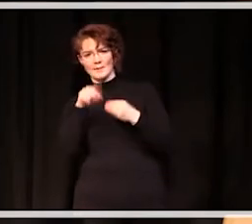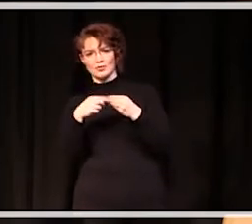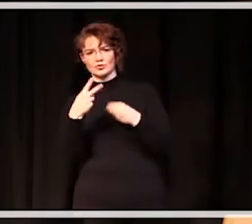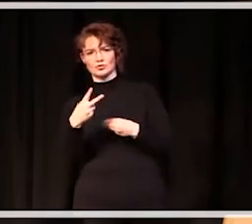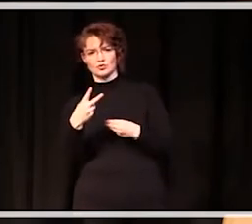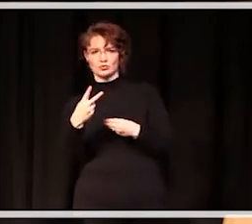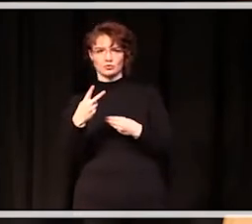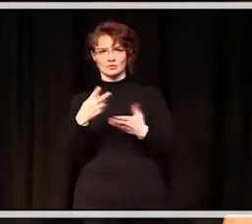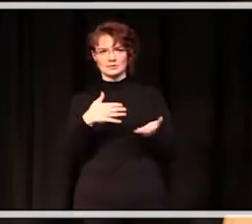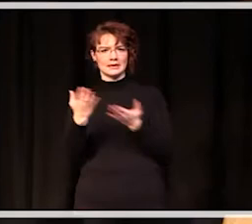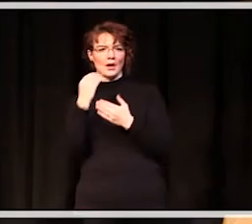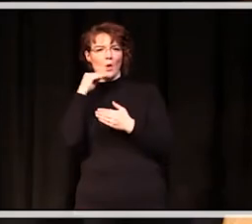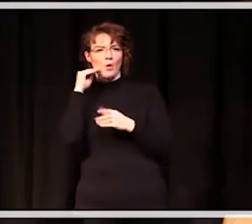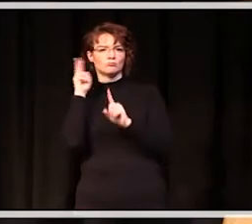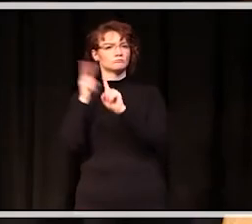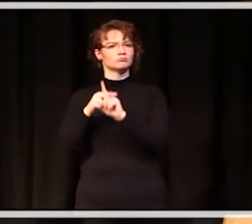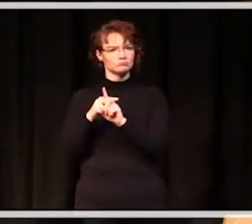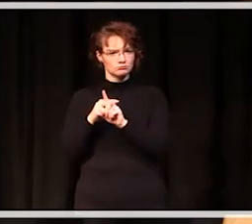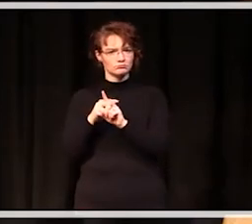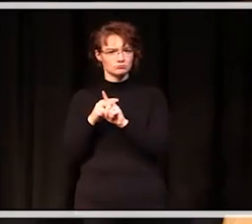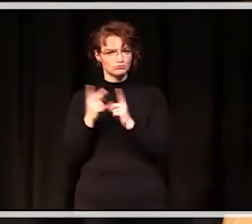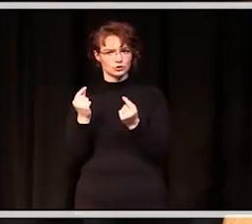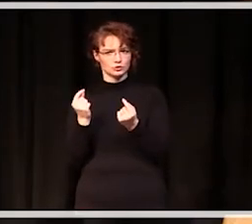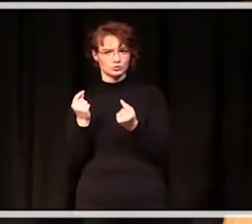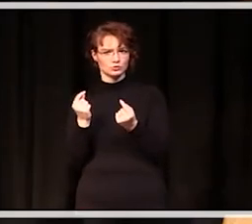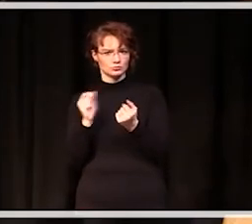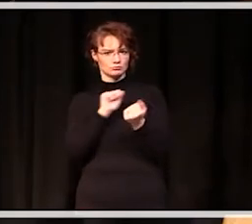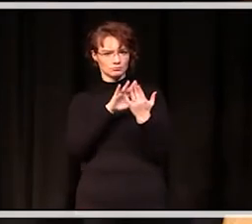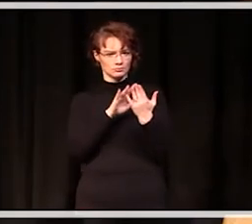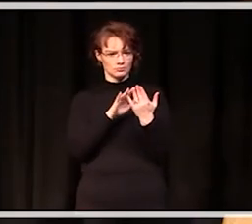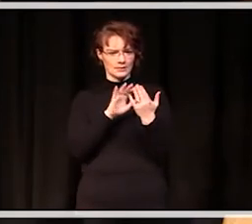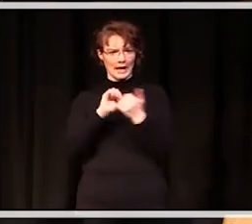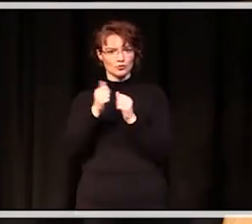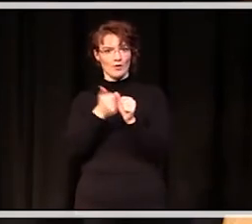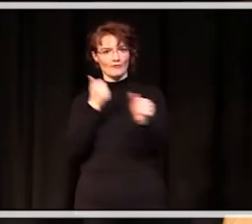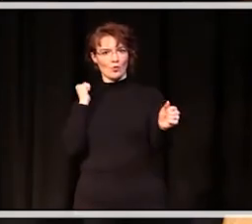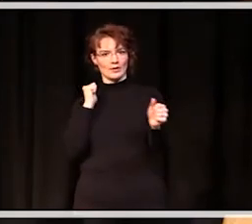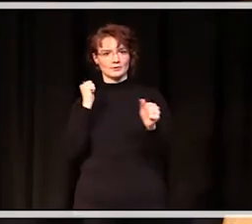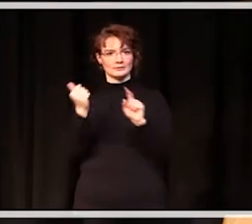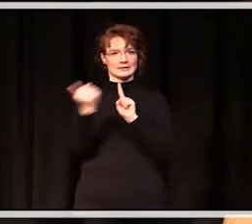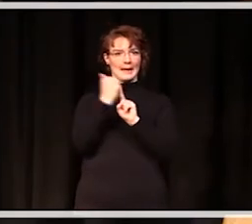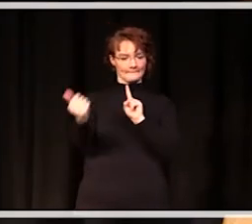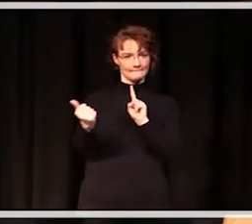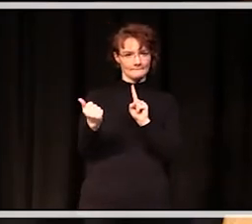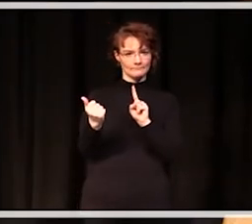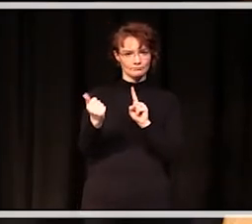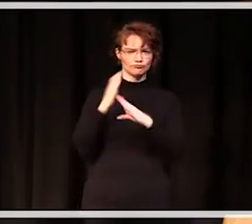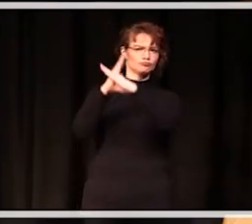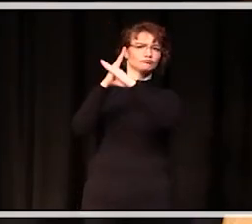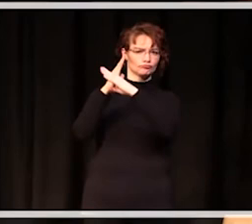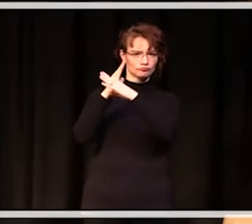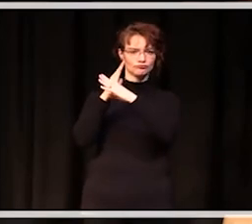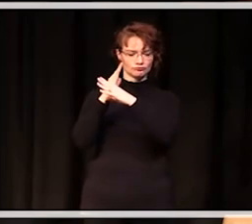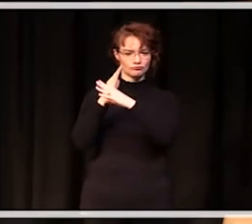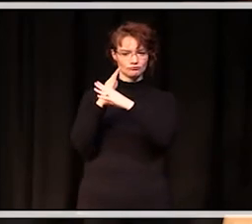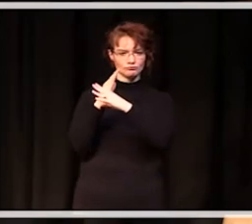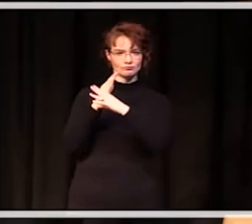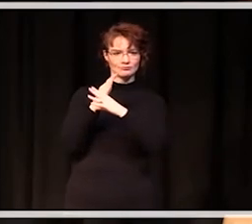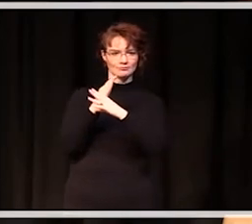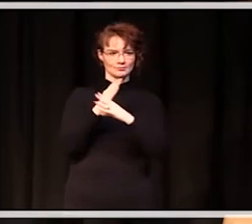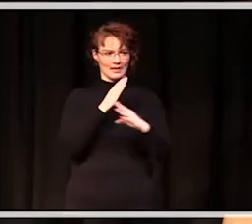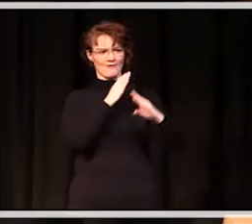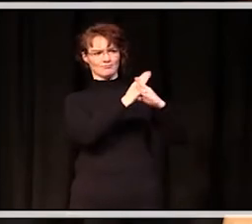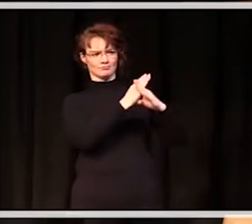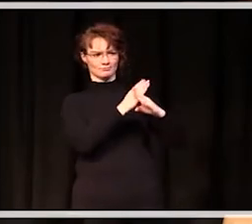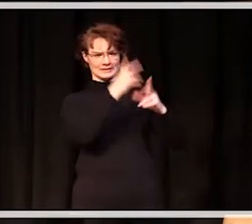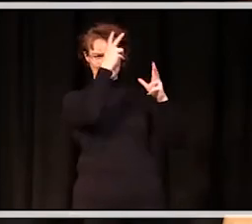forward in this. And avoid being scammed. Avoid being scammed by the one who is the ultimate